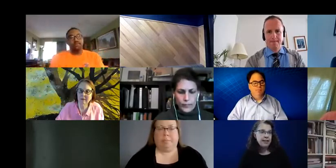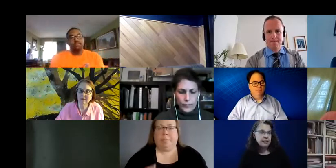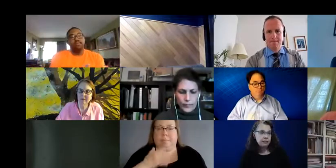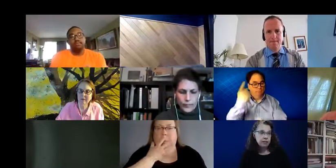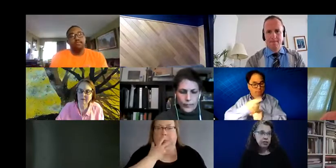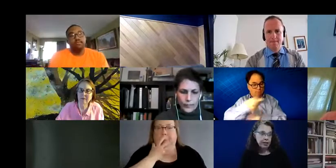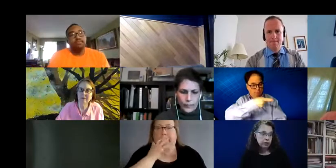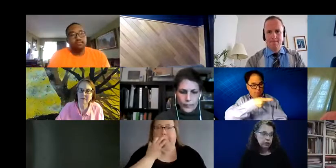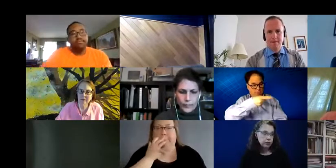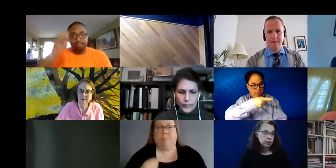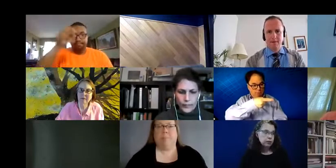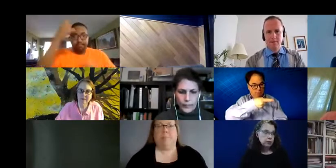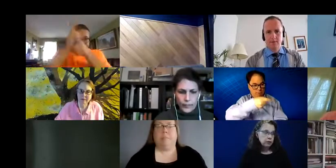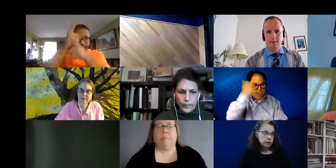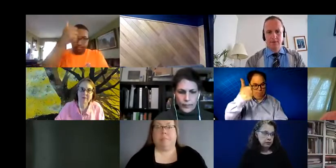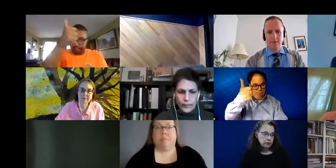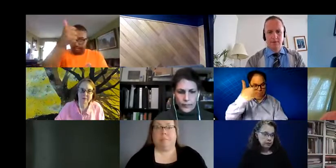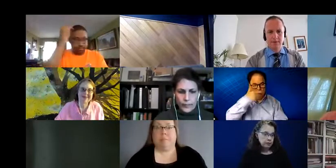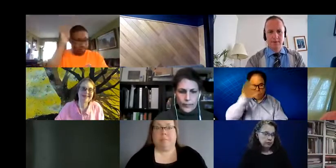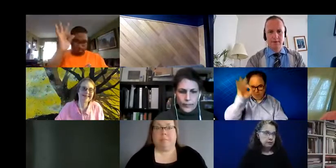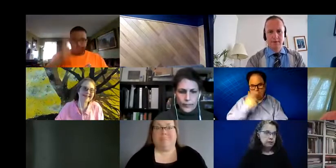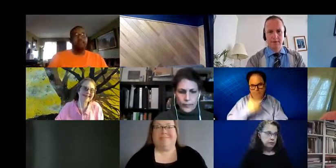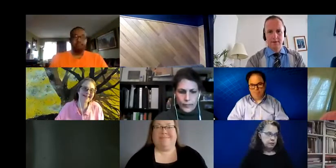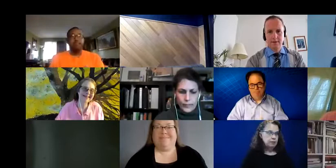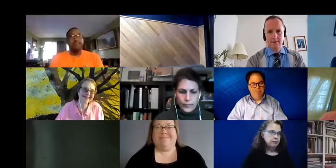they find this information out.